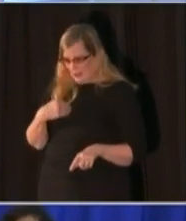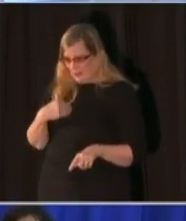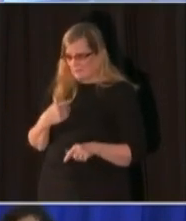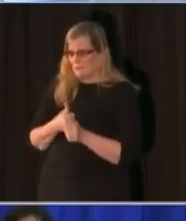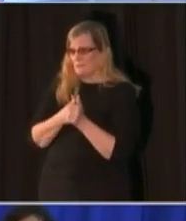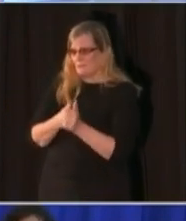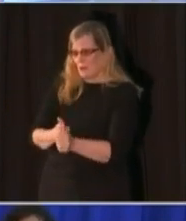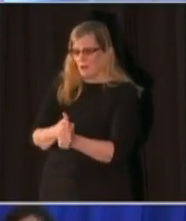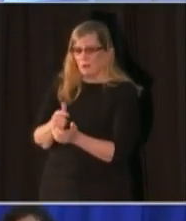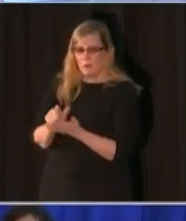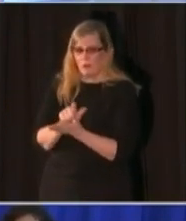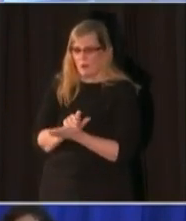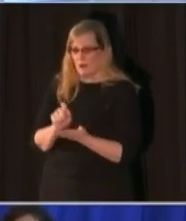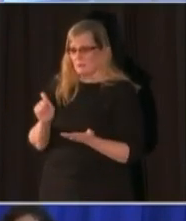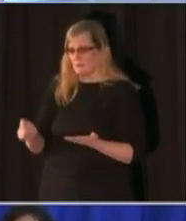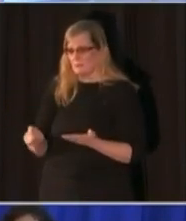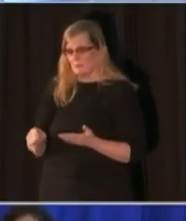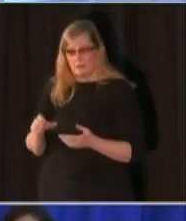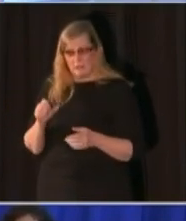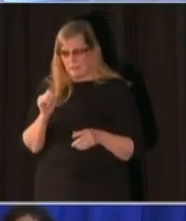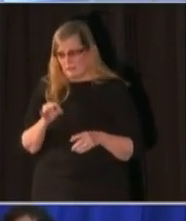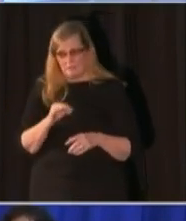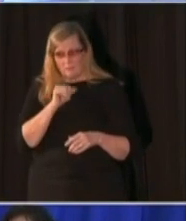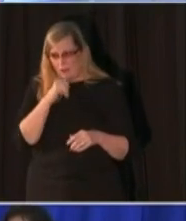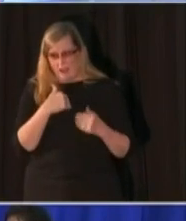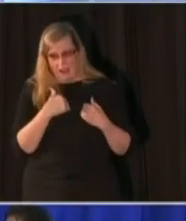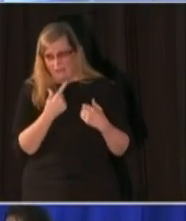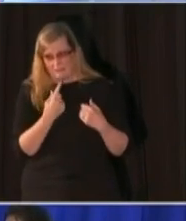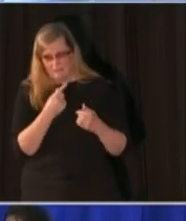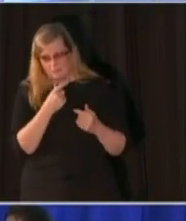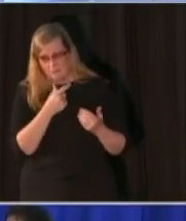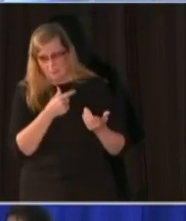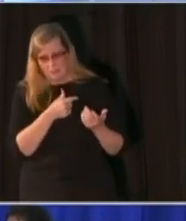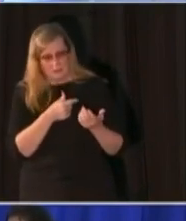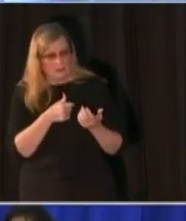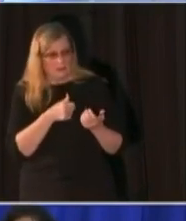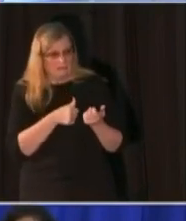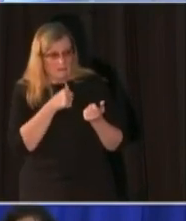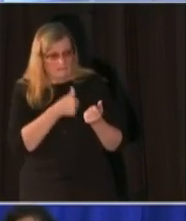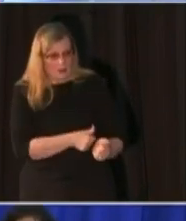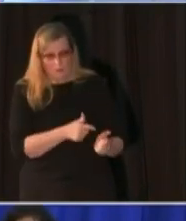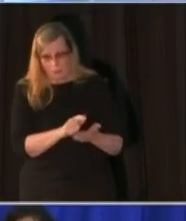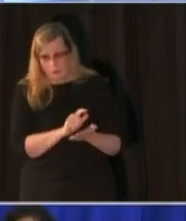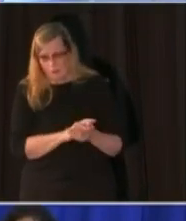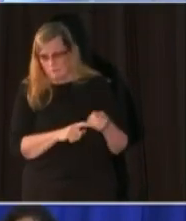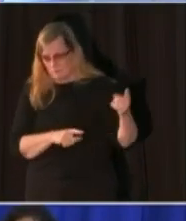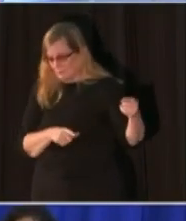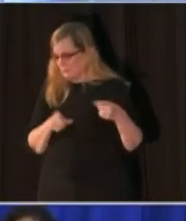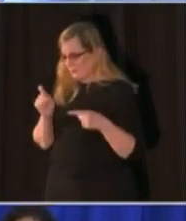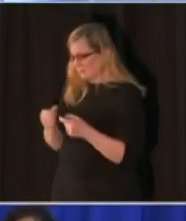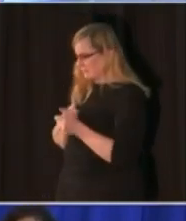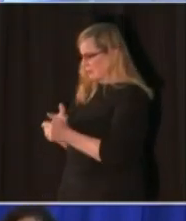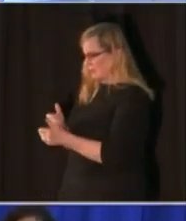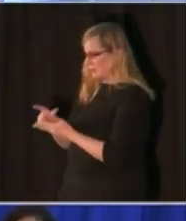if they don't have it, they're out of compliance and they have to That means open? They're out of compliance. Yes, next question.